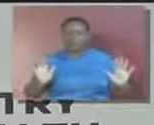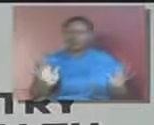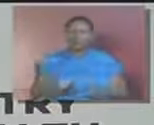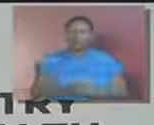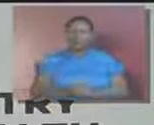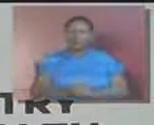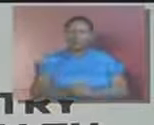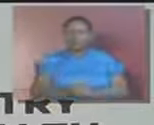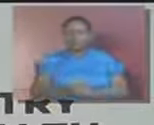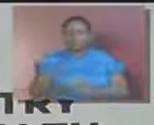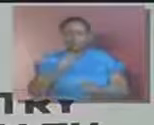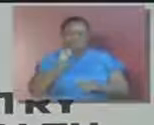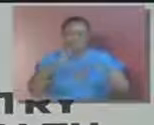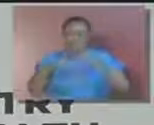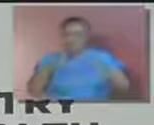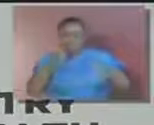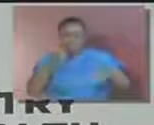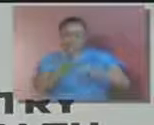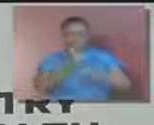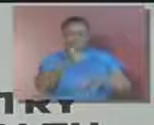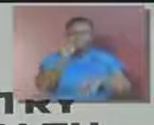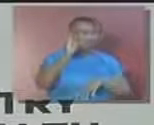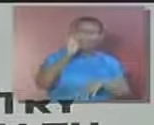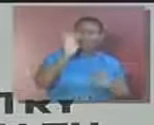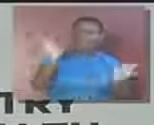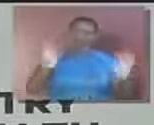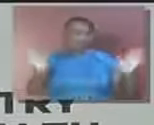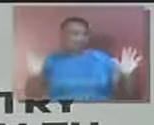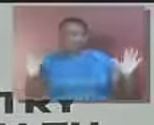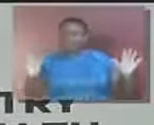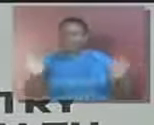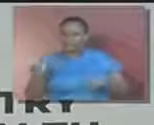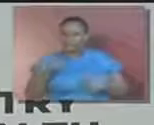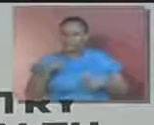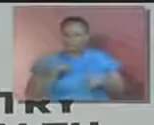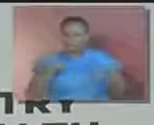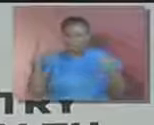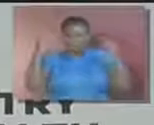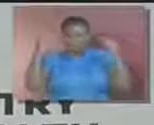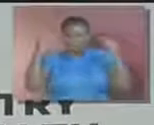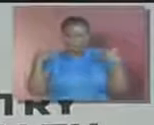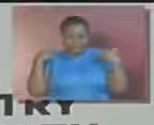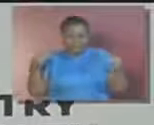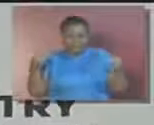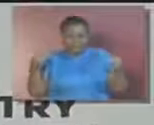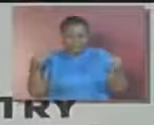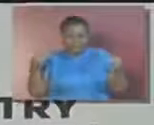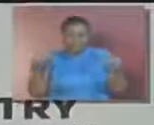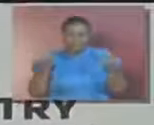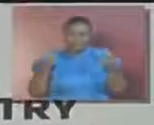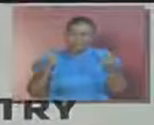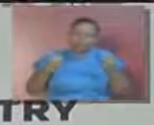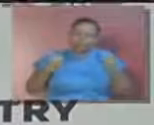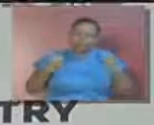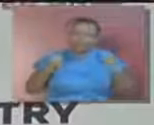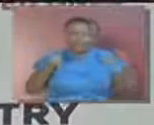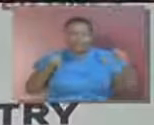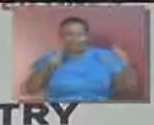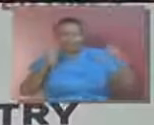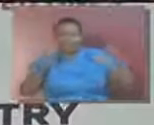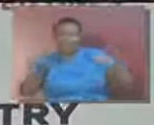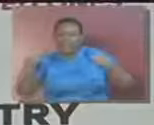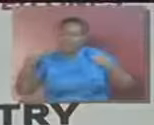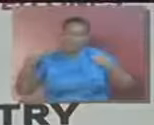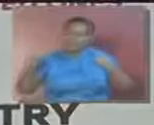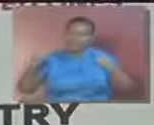with, and this is what countries around the world are grappling with, is human